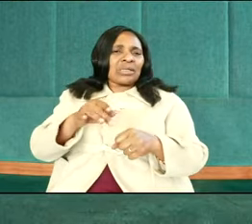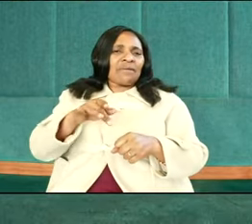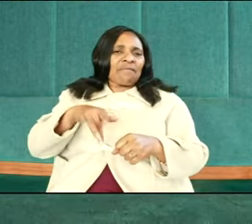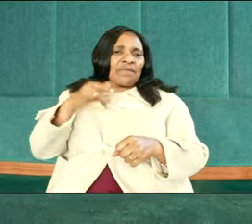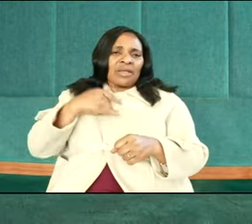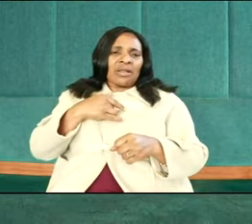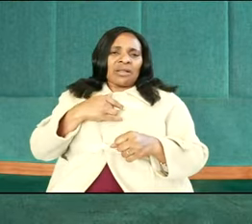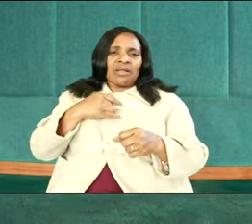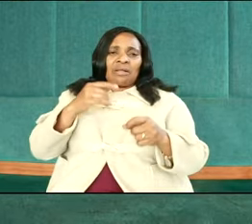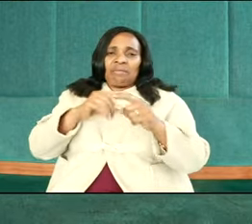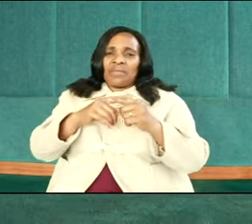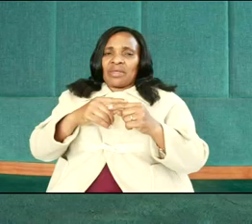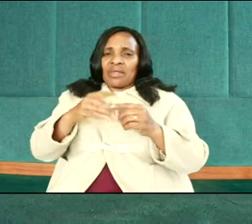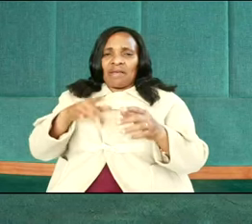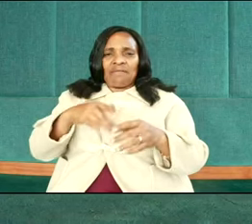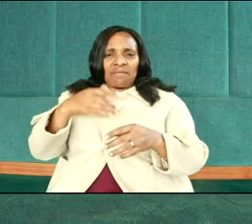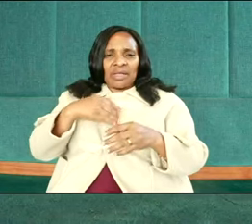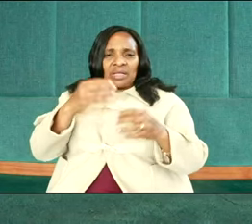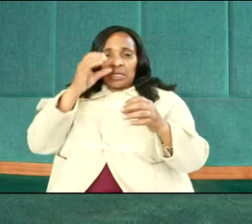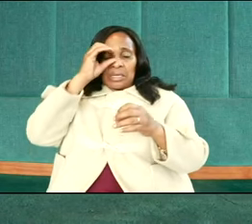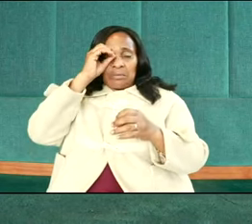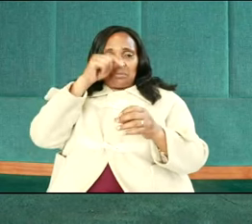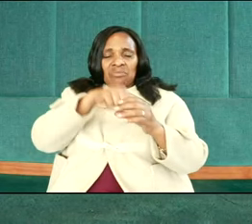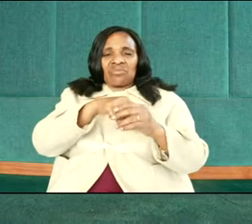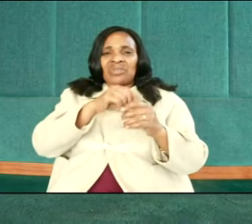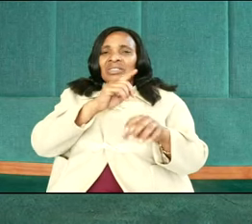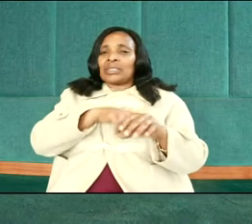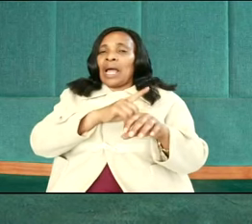feel as if at that moment in time,